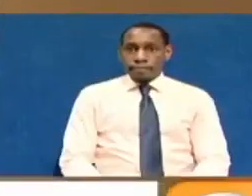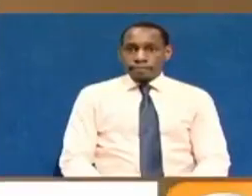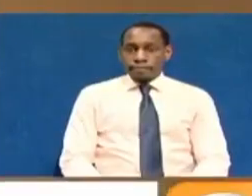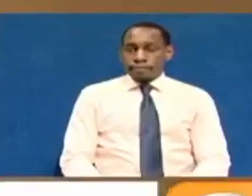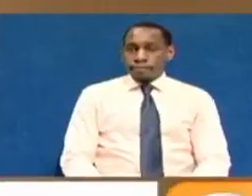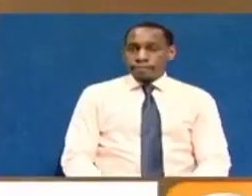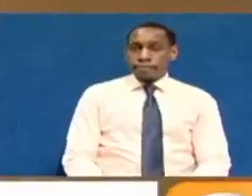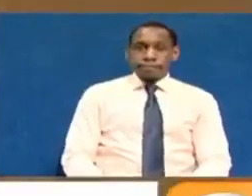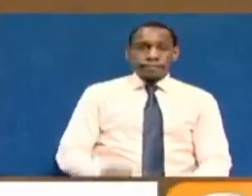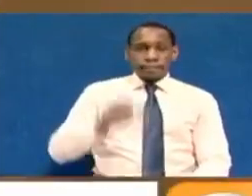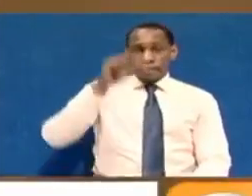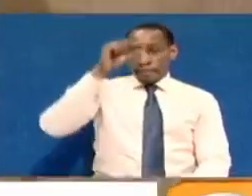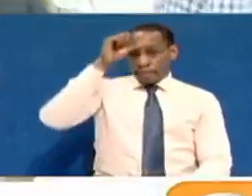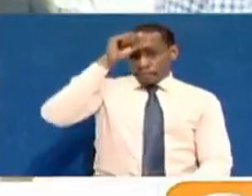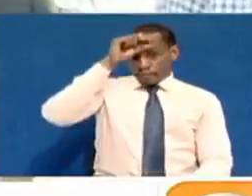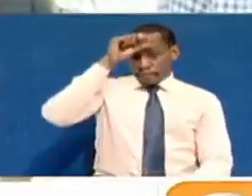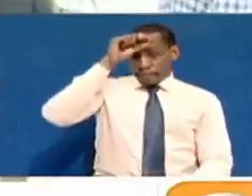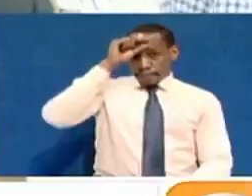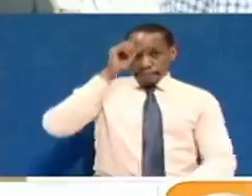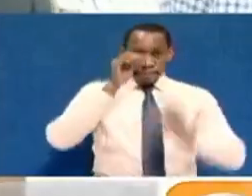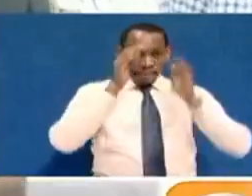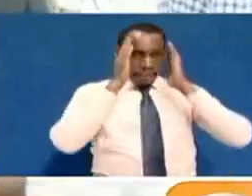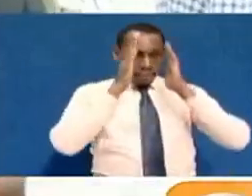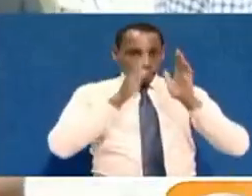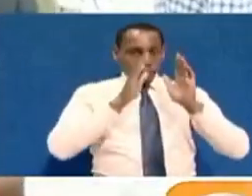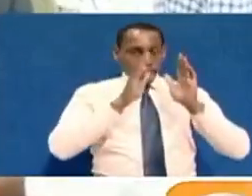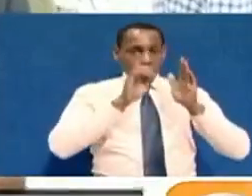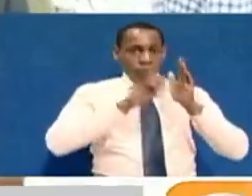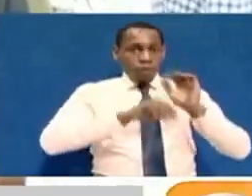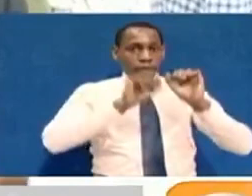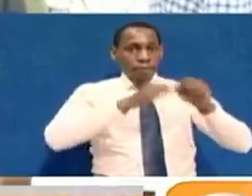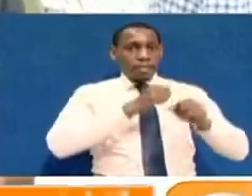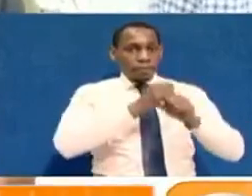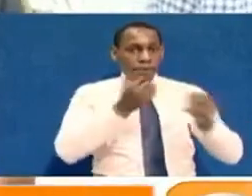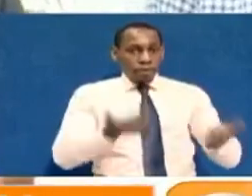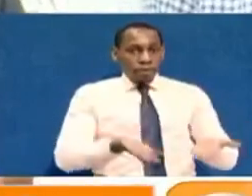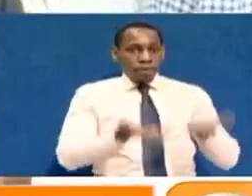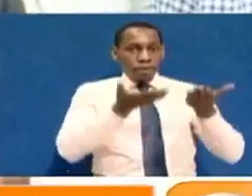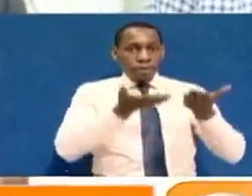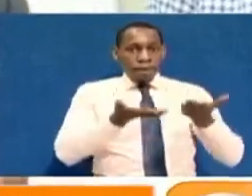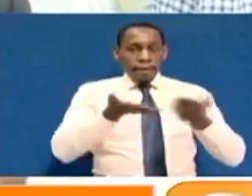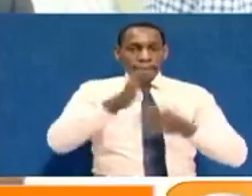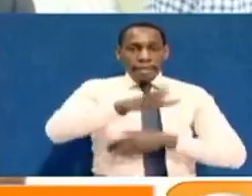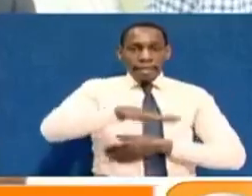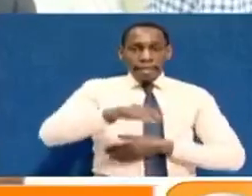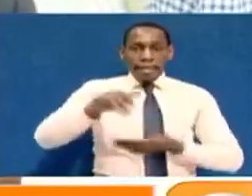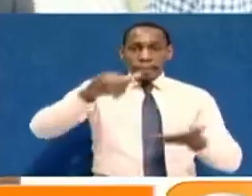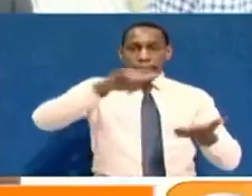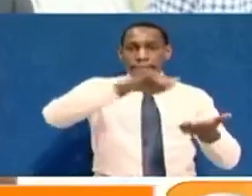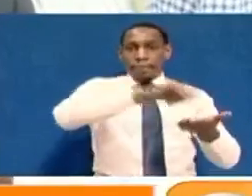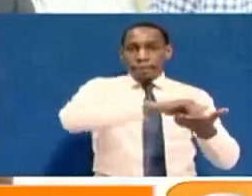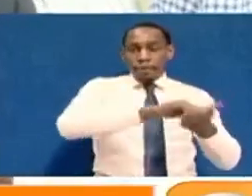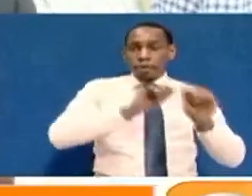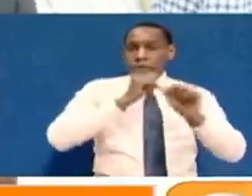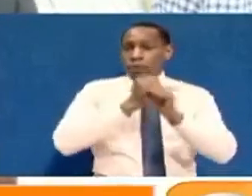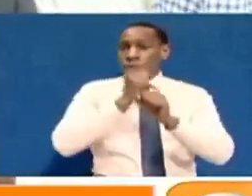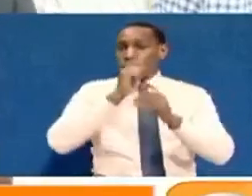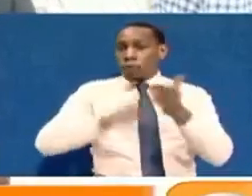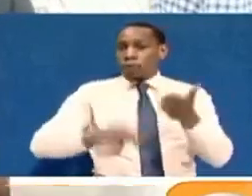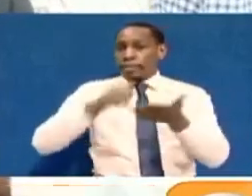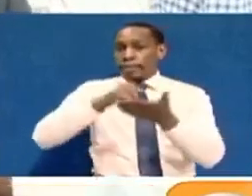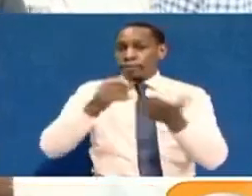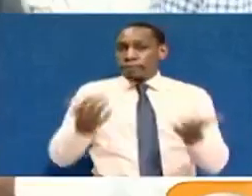The government is looking at what can we do to enhance the parking area for the aircraft. What can we do in terms